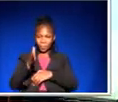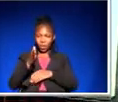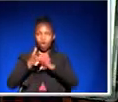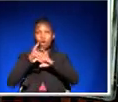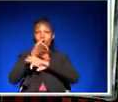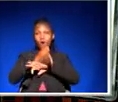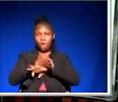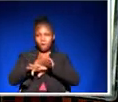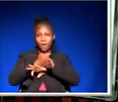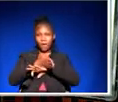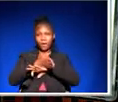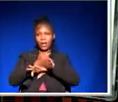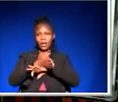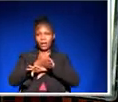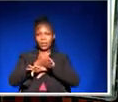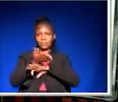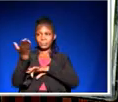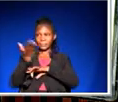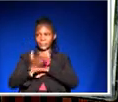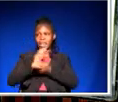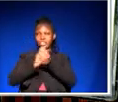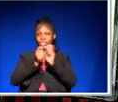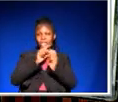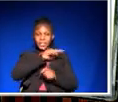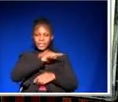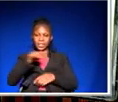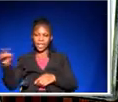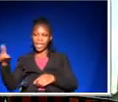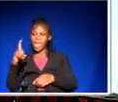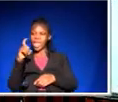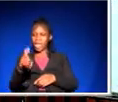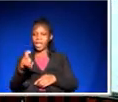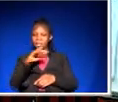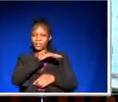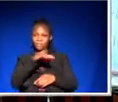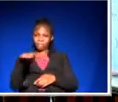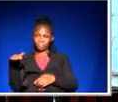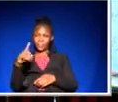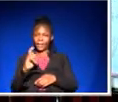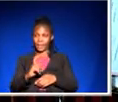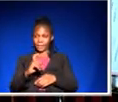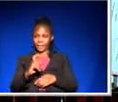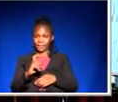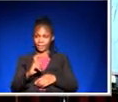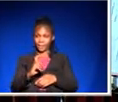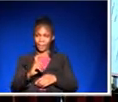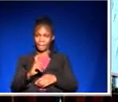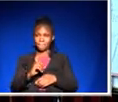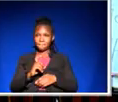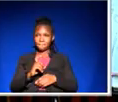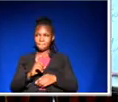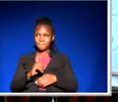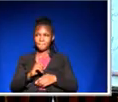the corresponding change in x coordinate. Now this is how it is going to be worked out.